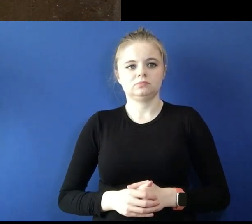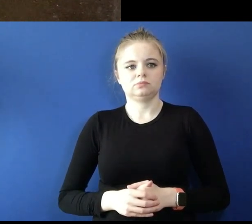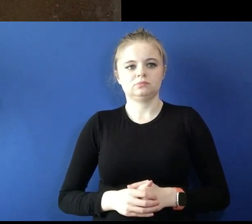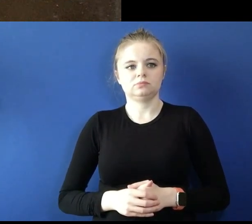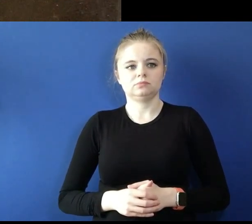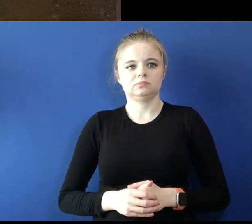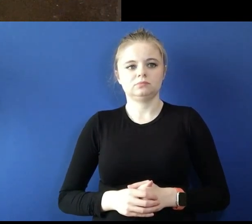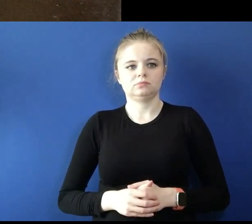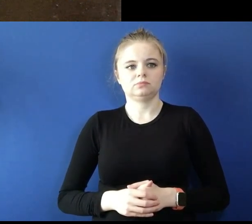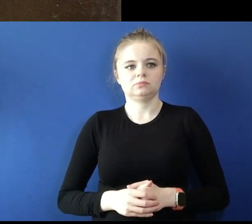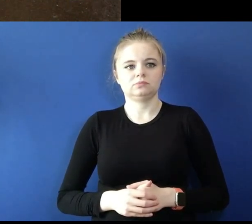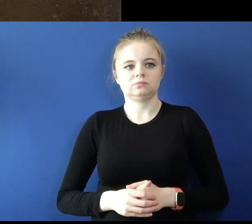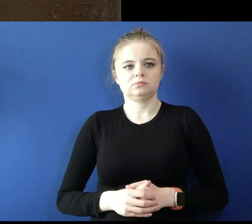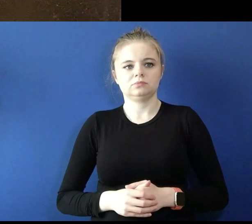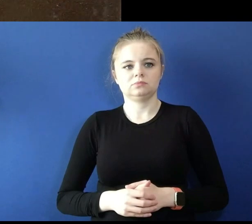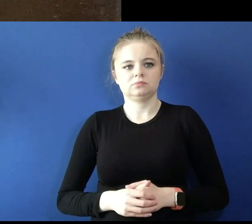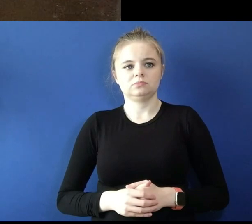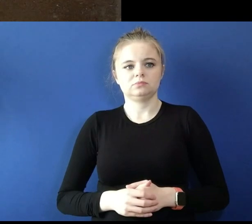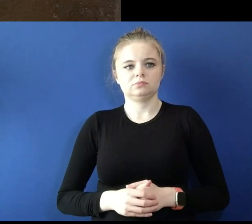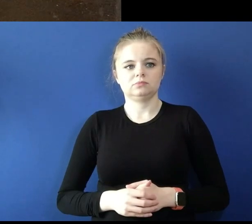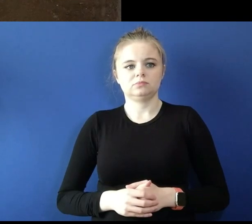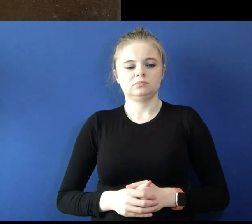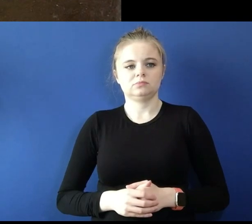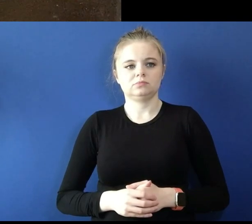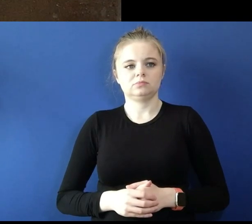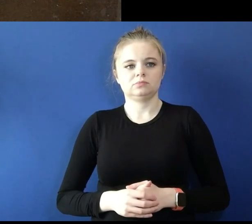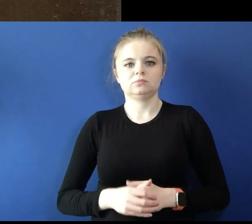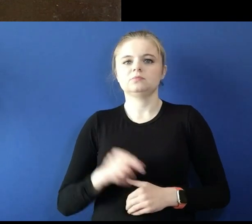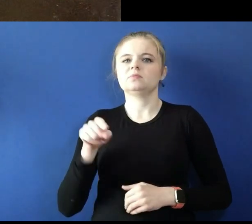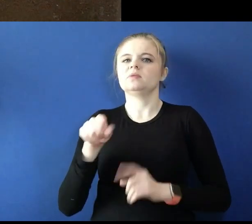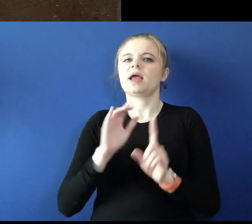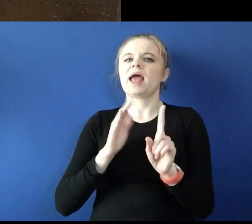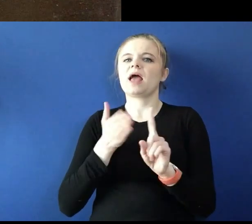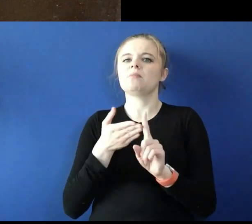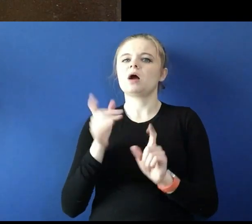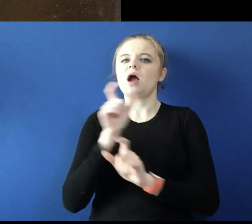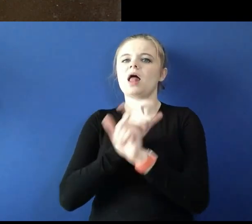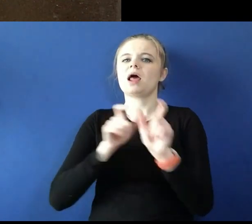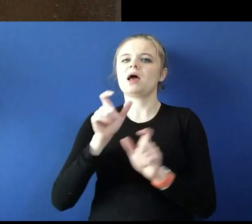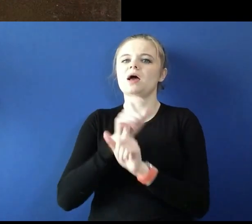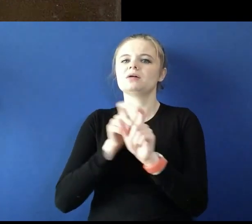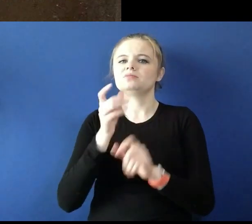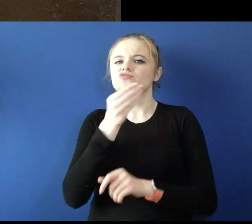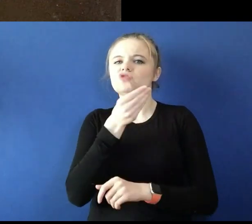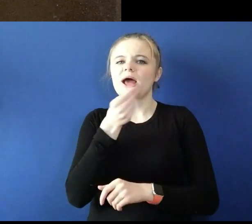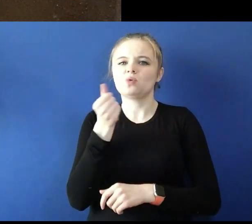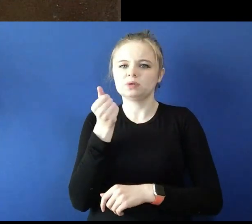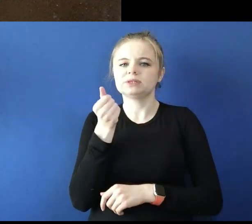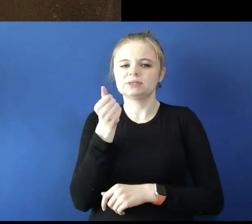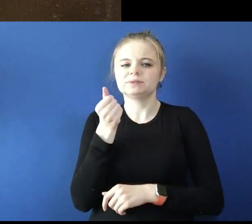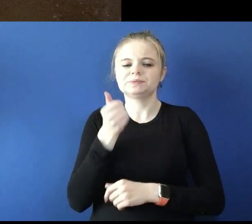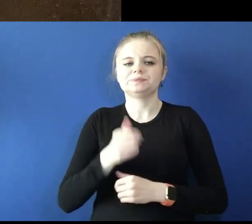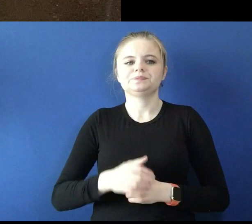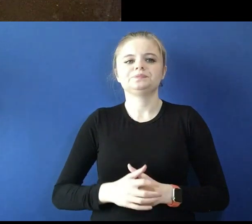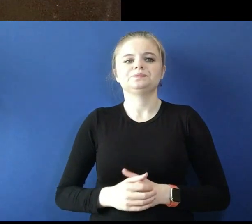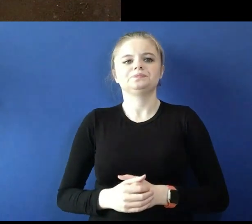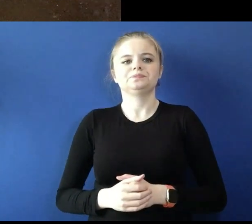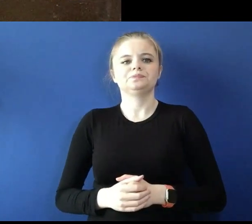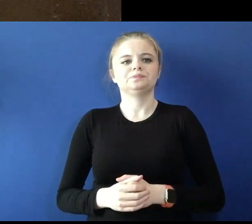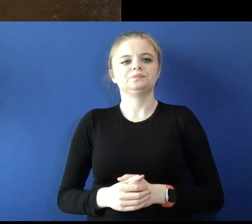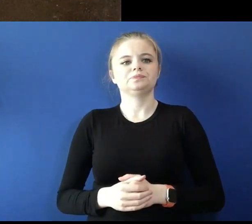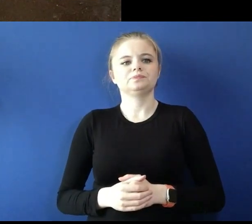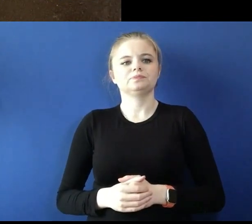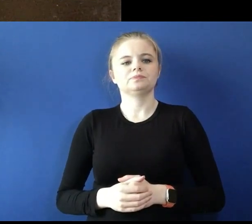Now, this you want to get sort of brown and coated.